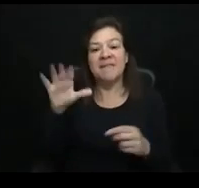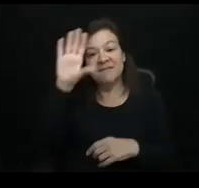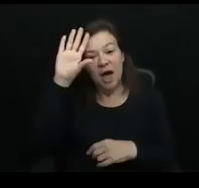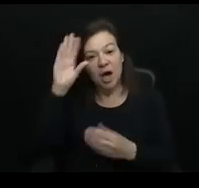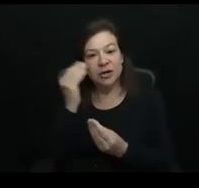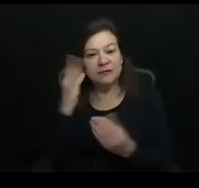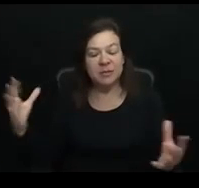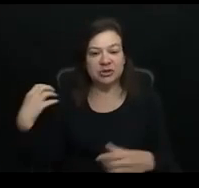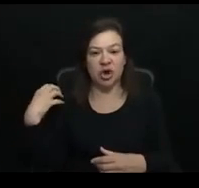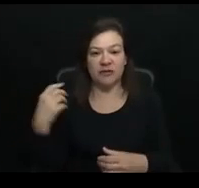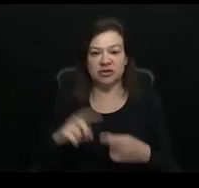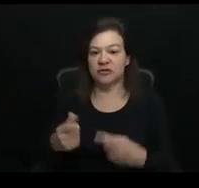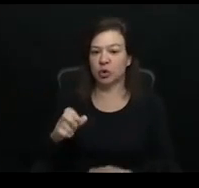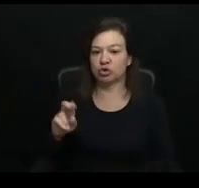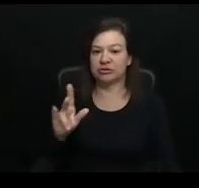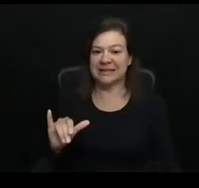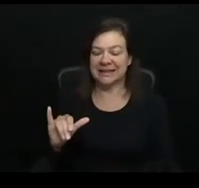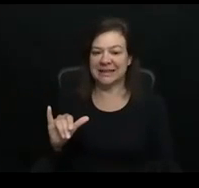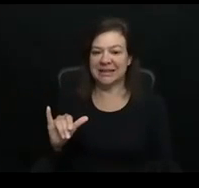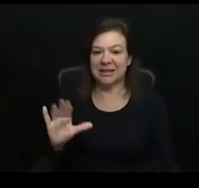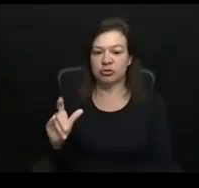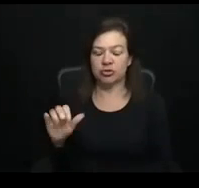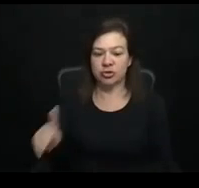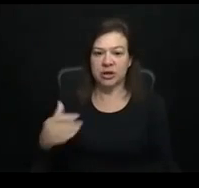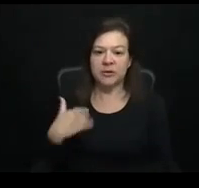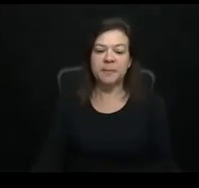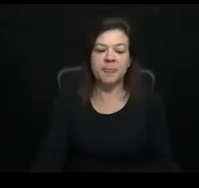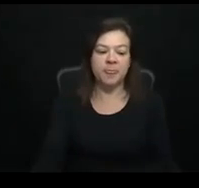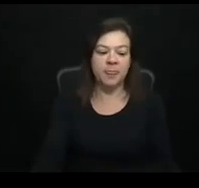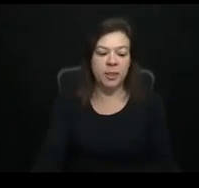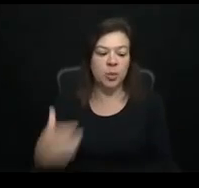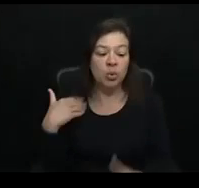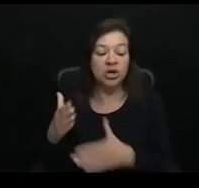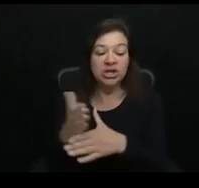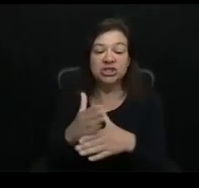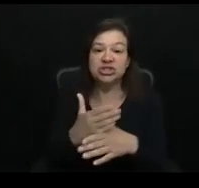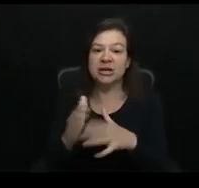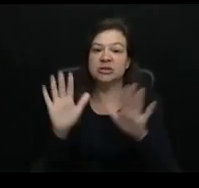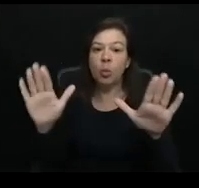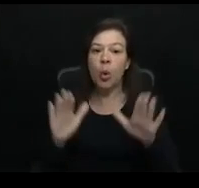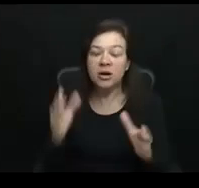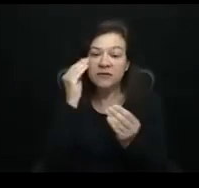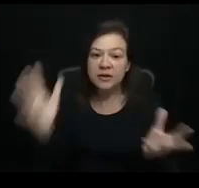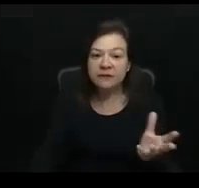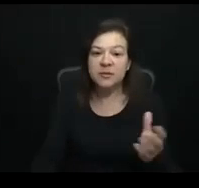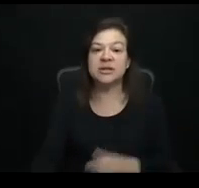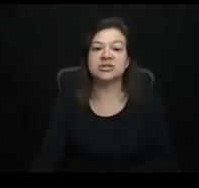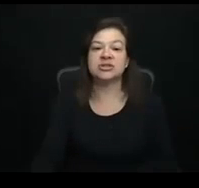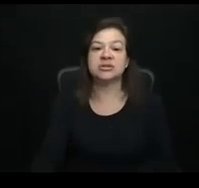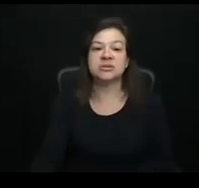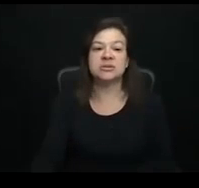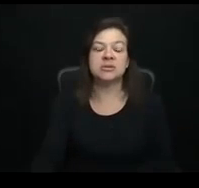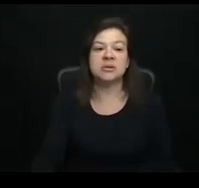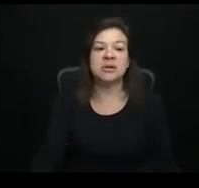live community meeting. We're going to share with you some great and valuable information that you'll be able to ask questions at the end of